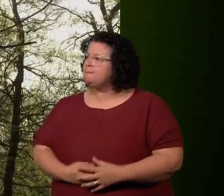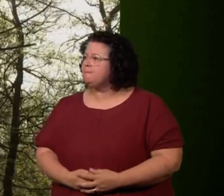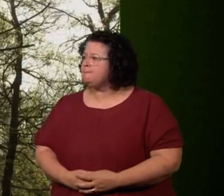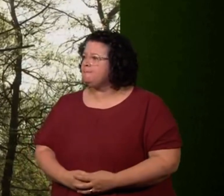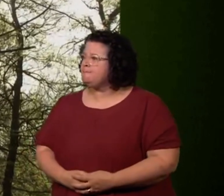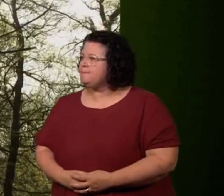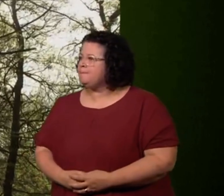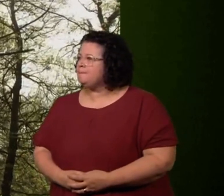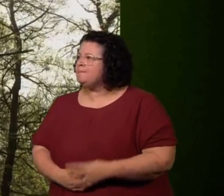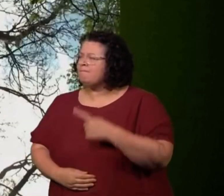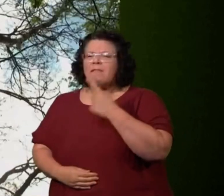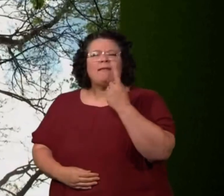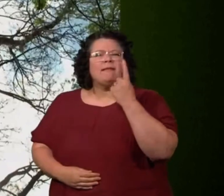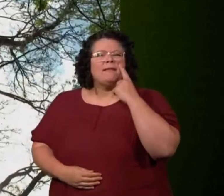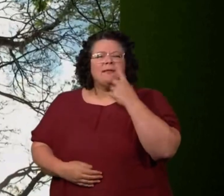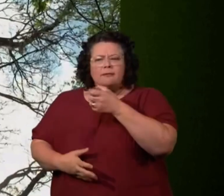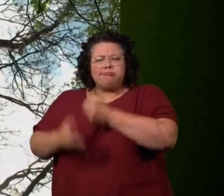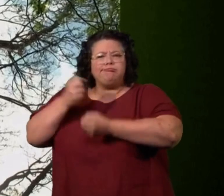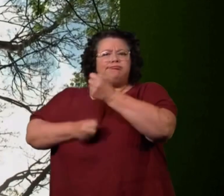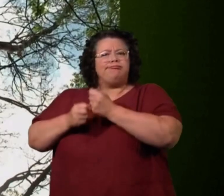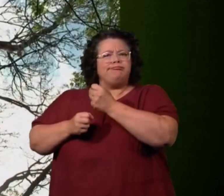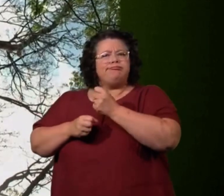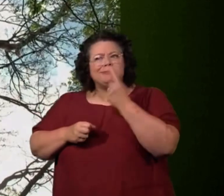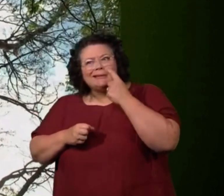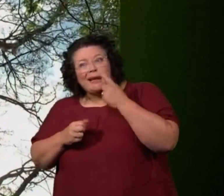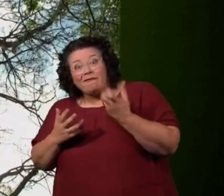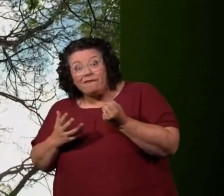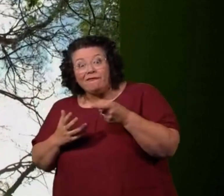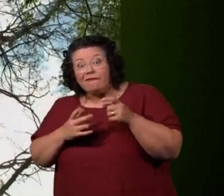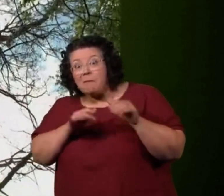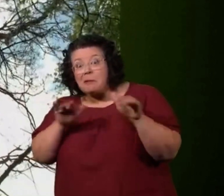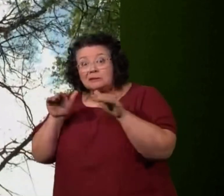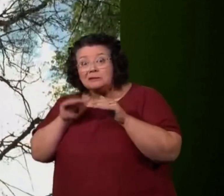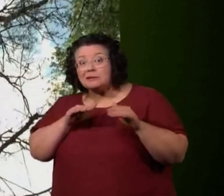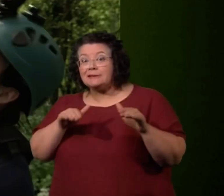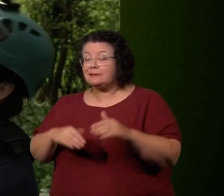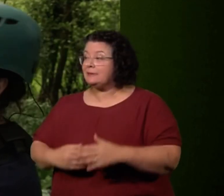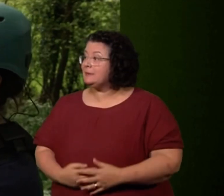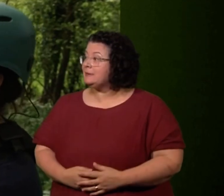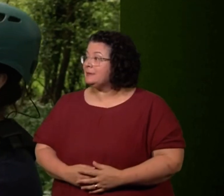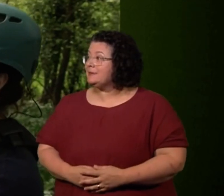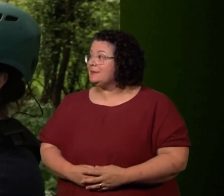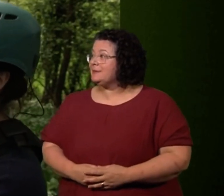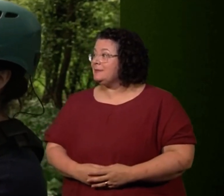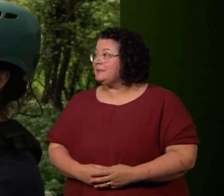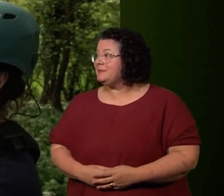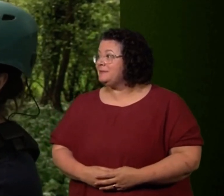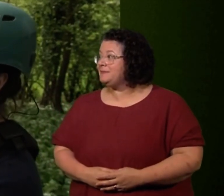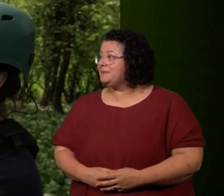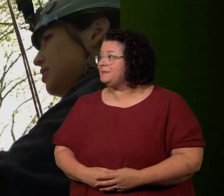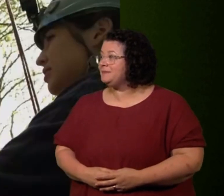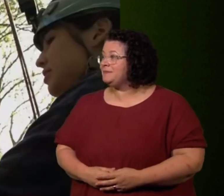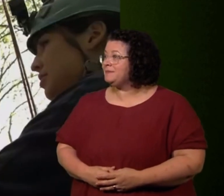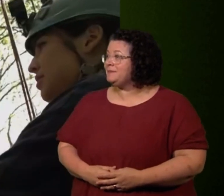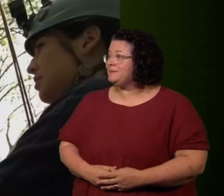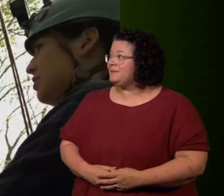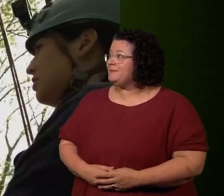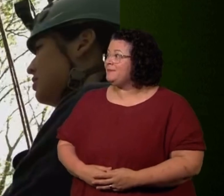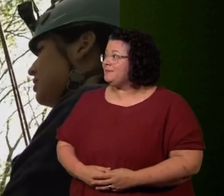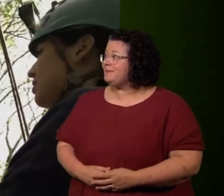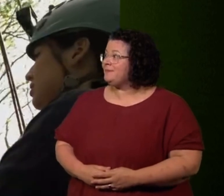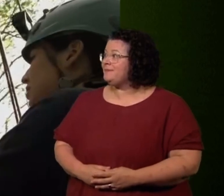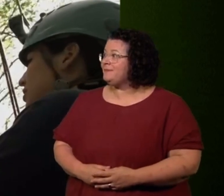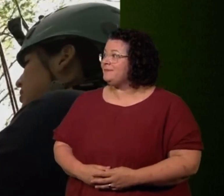see if anyone's home. Yeah, you made that look easy. One step at a time. One step at a time.